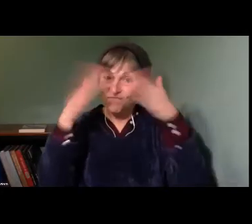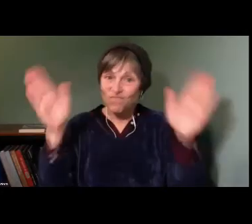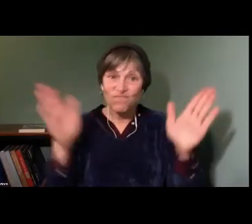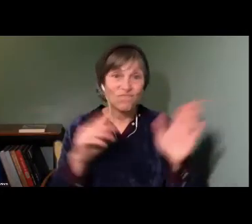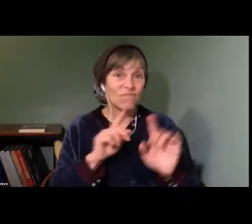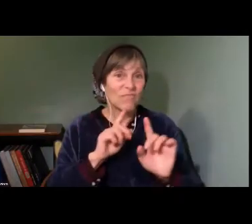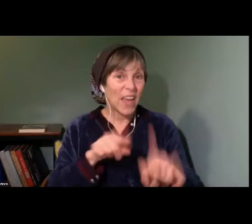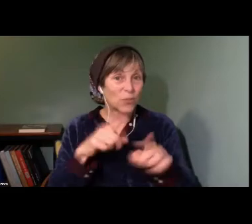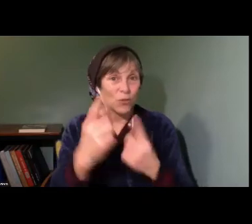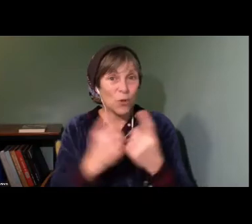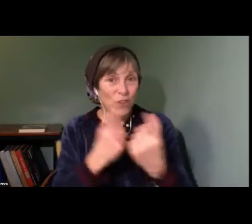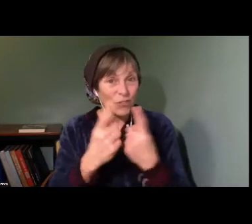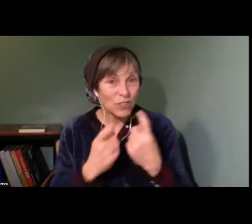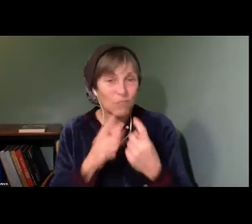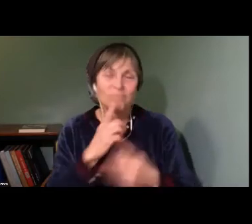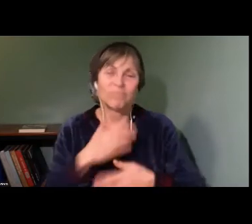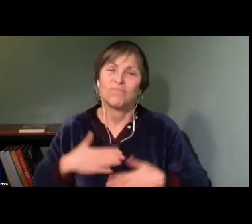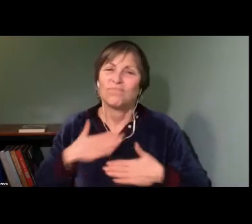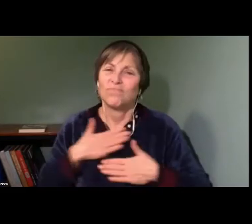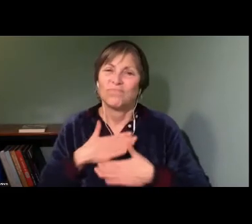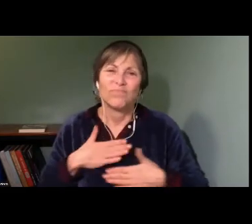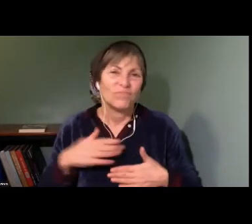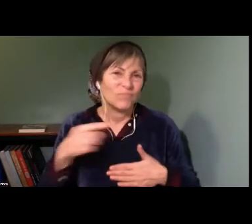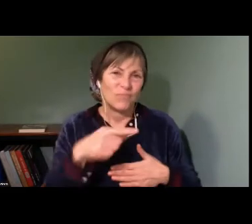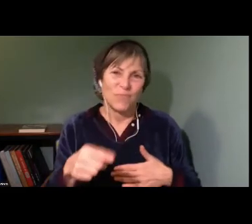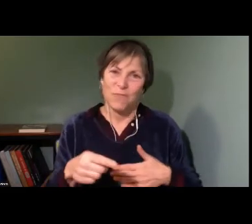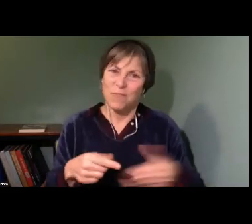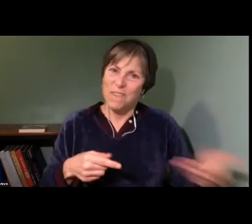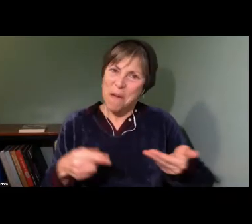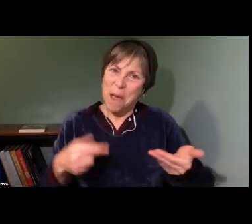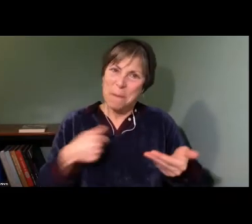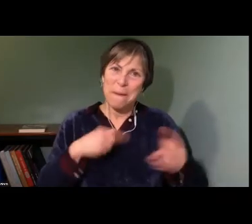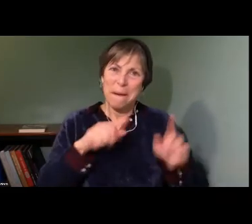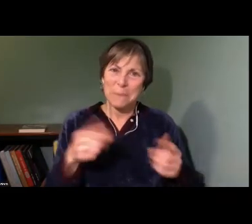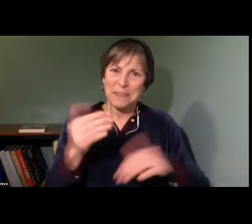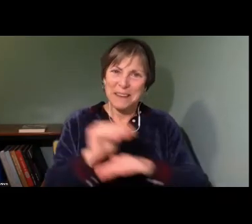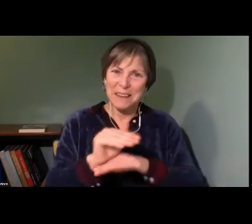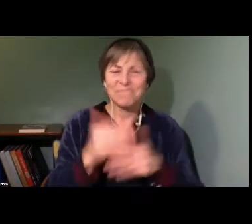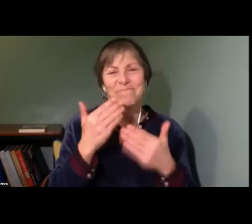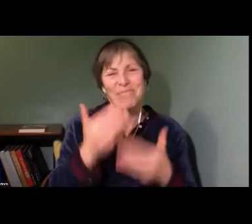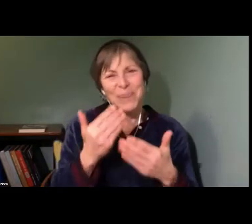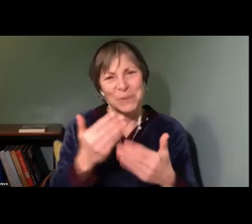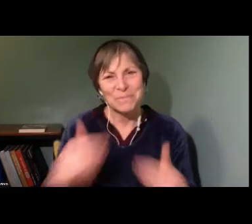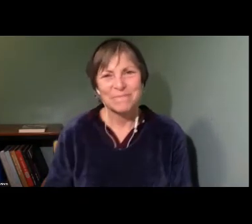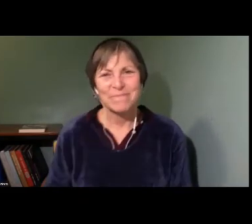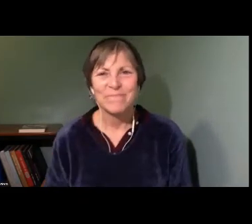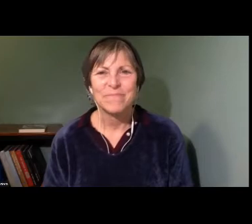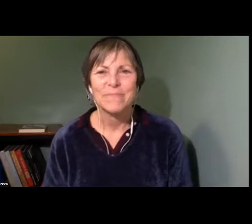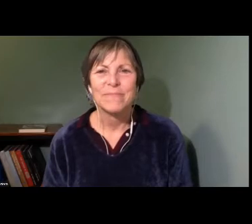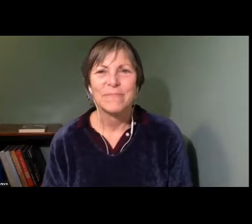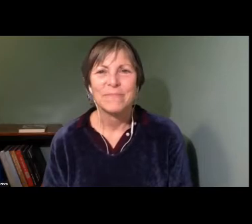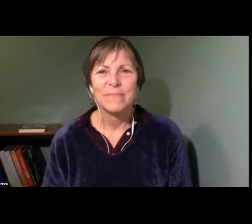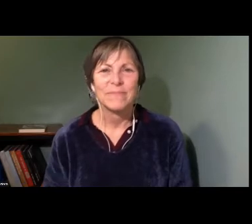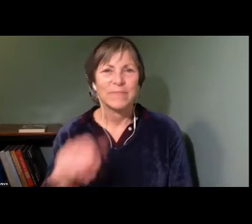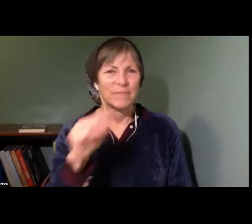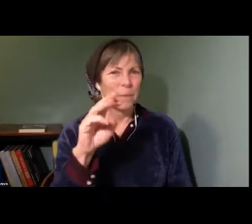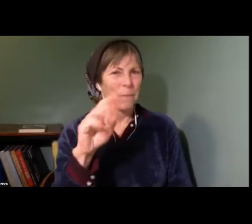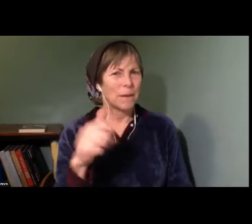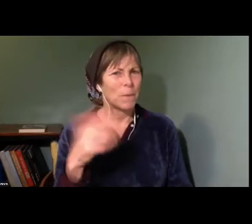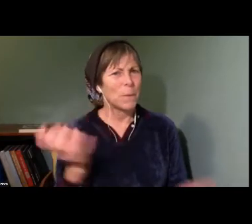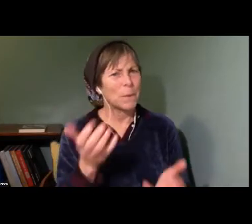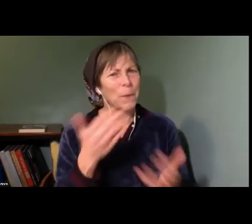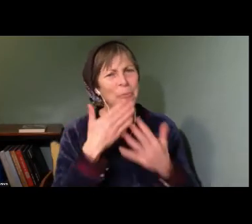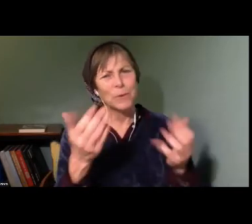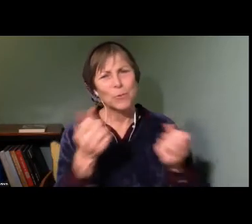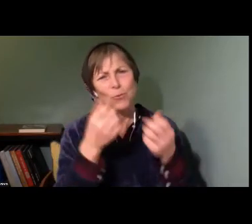and i'm really appreciate uh you guys asking me to be here tonight so thank you thank you so much laura